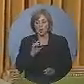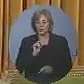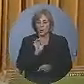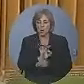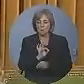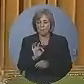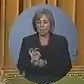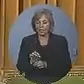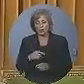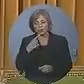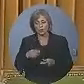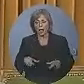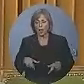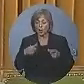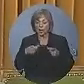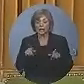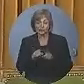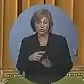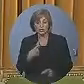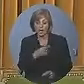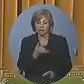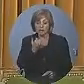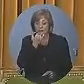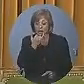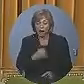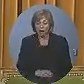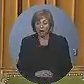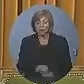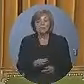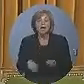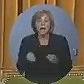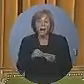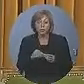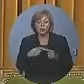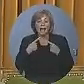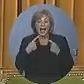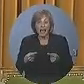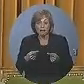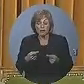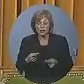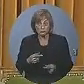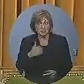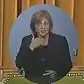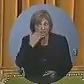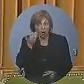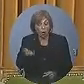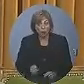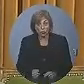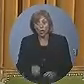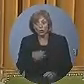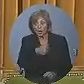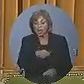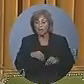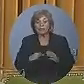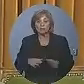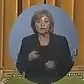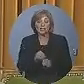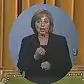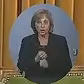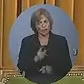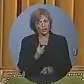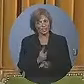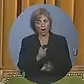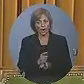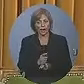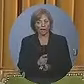even says it was the right thing to do. Is it because, as he says, he makes the rules? But why is the minister